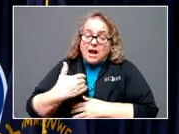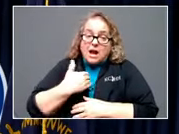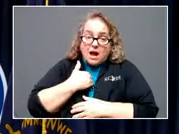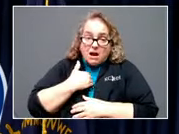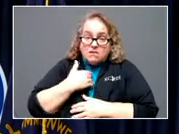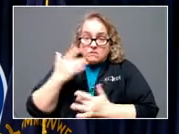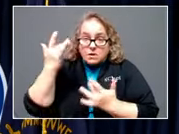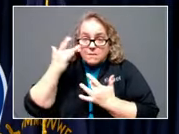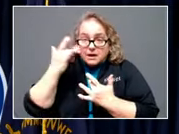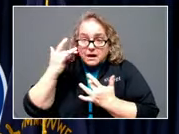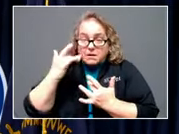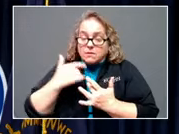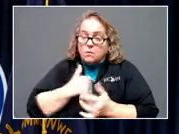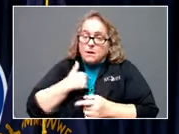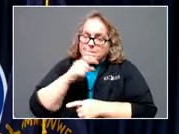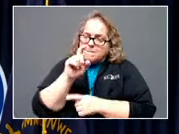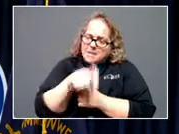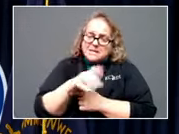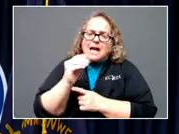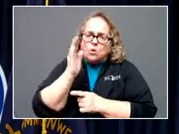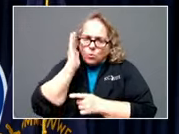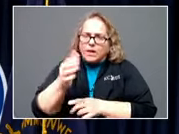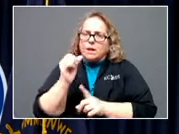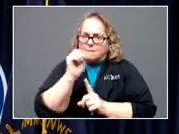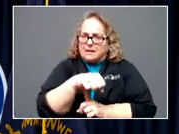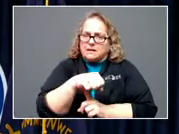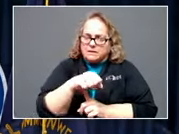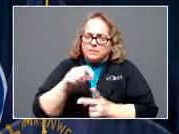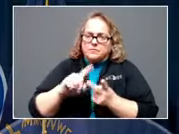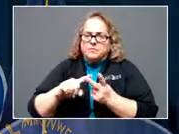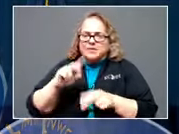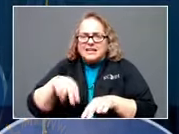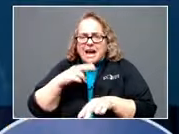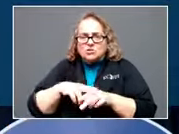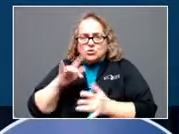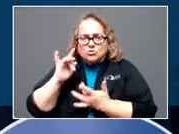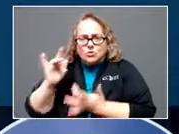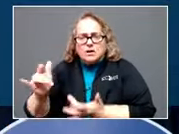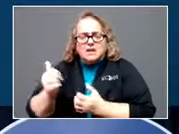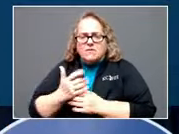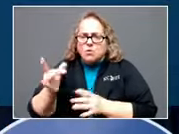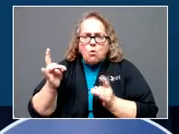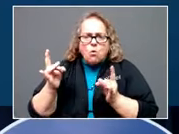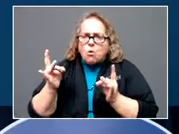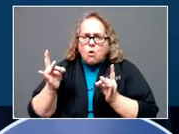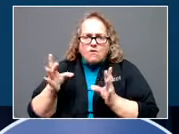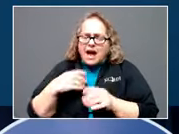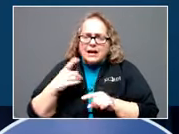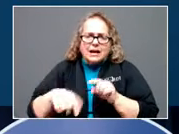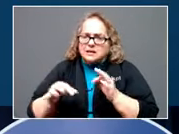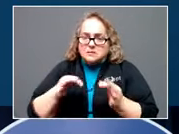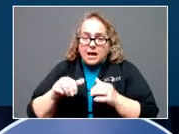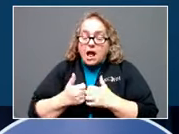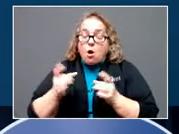we have seen natural disasters, the ferocity of which I can't explain, I do know